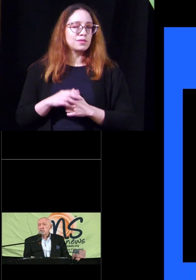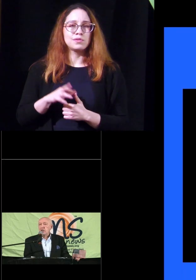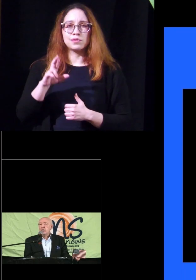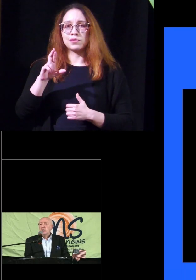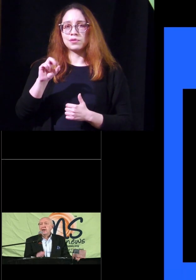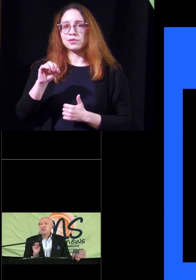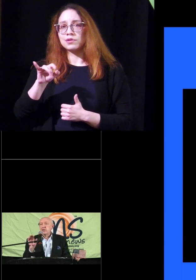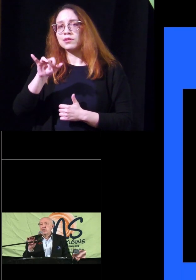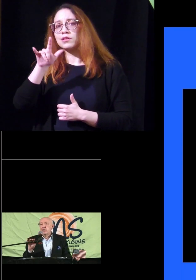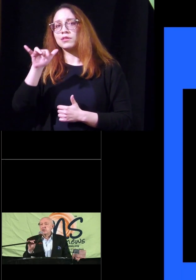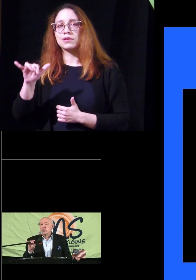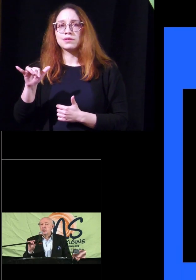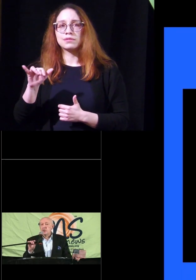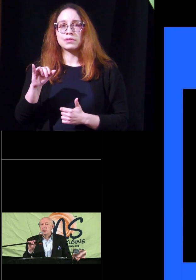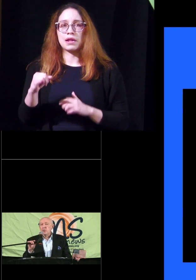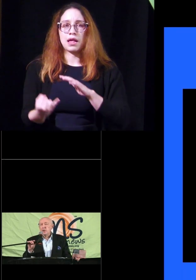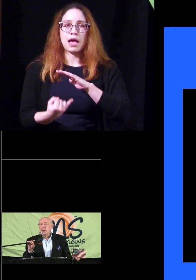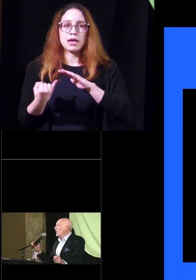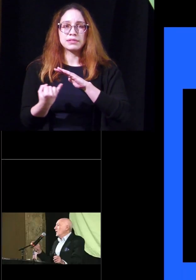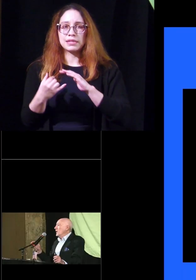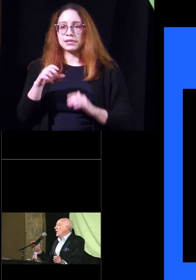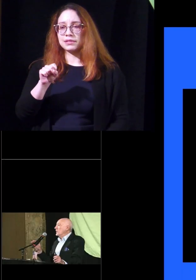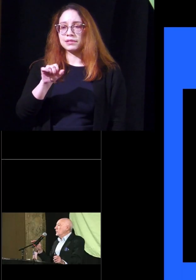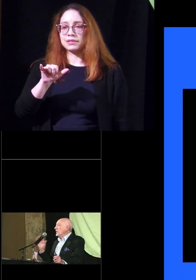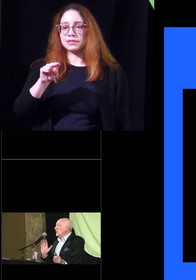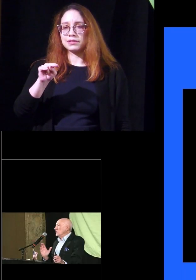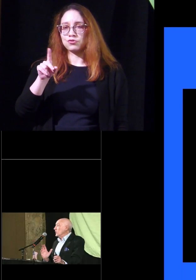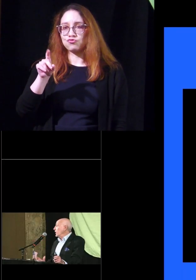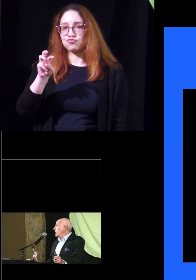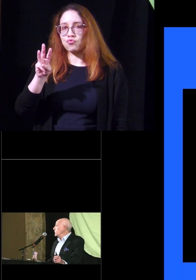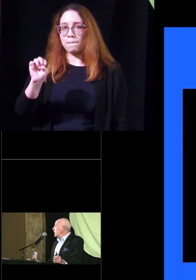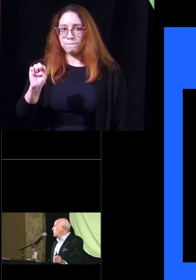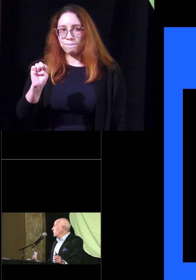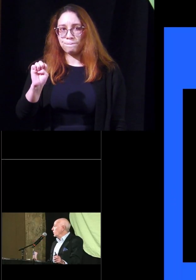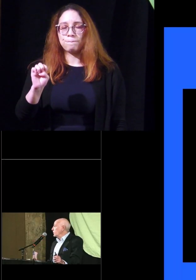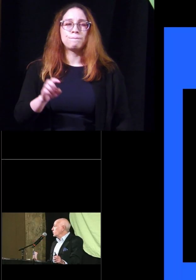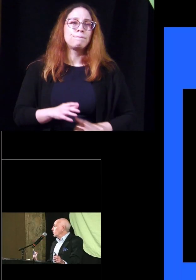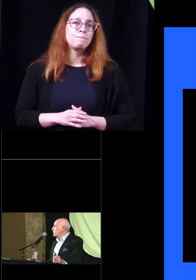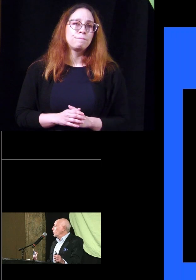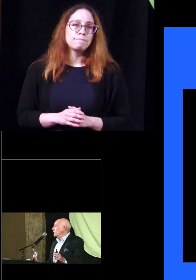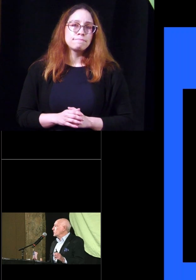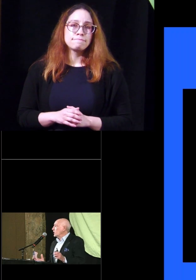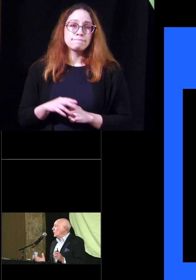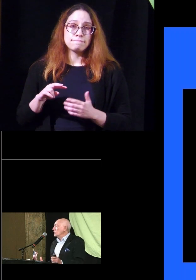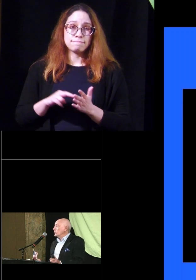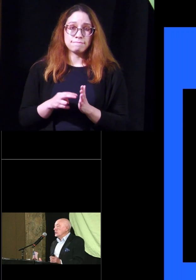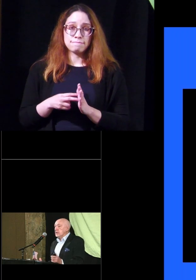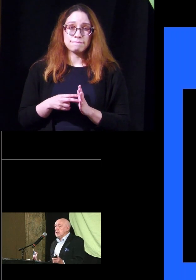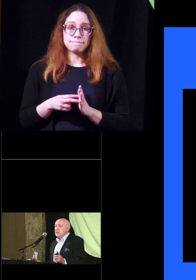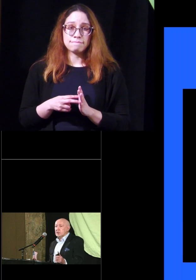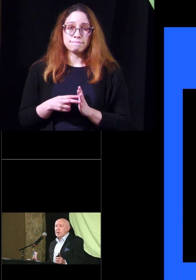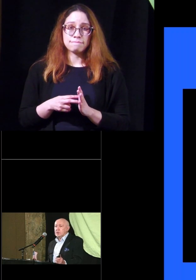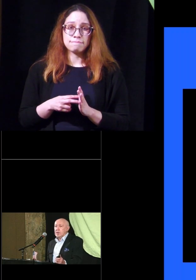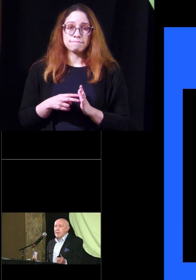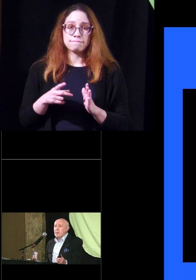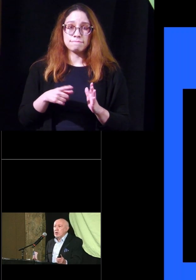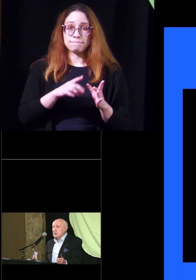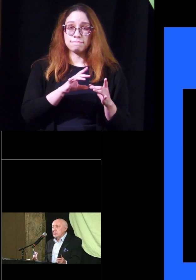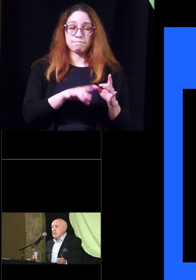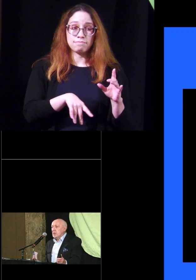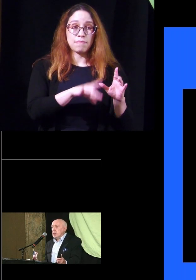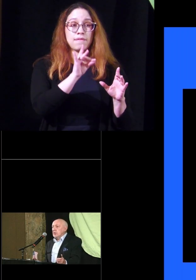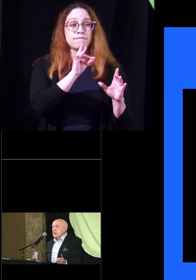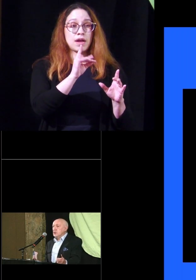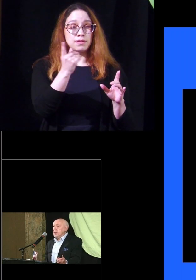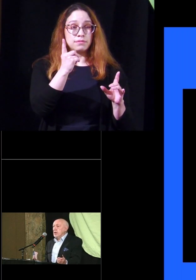the radiologically isolated syndrome. And the radiologically isolated syndrome is where someone is coincidentally discovered to have